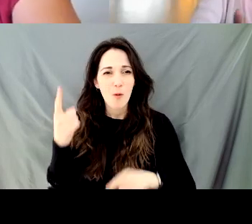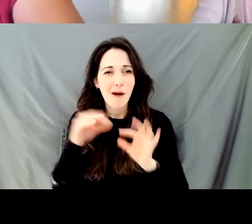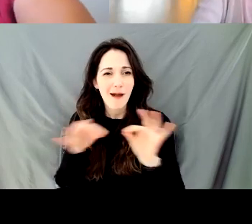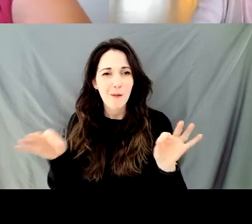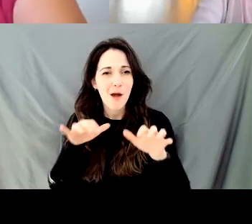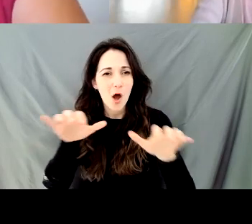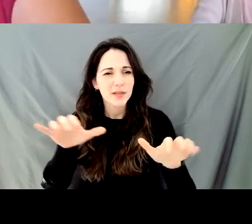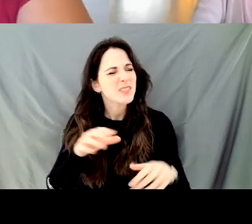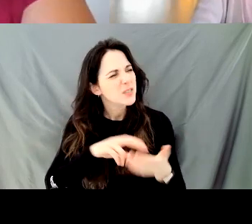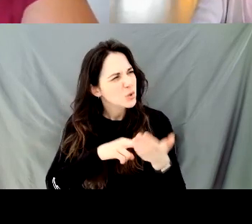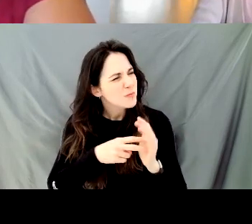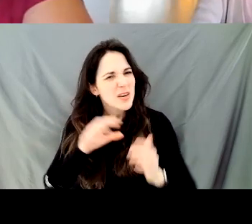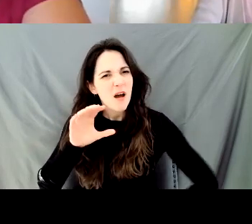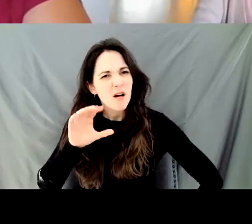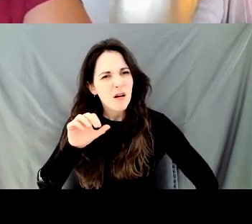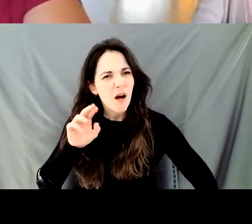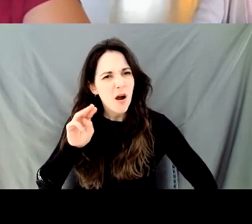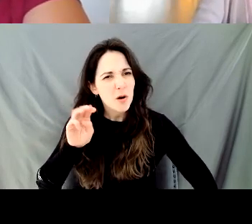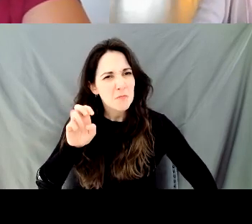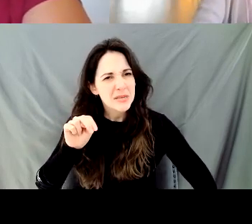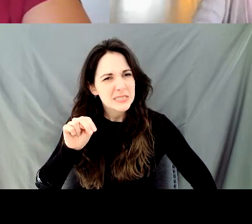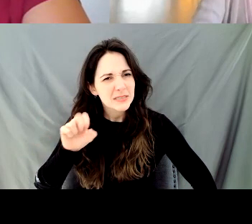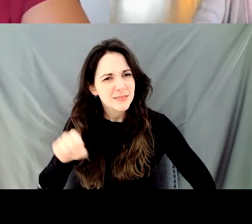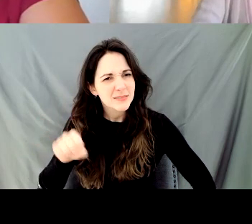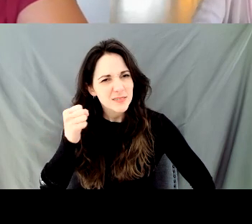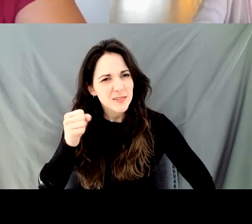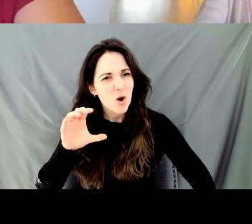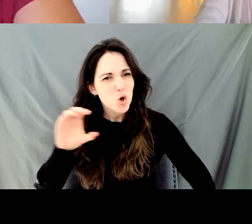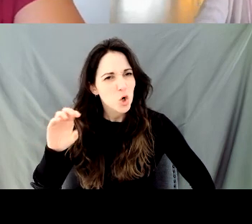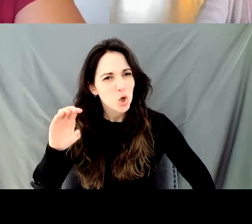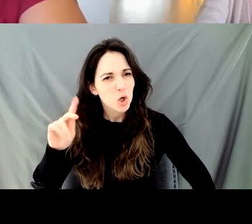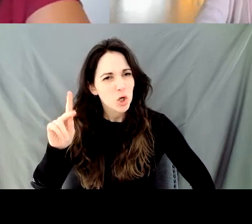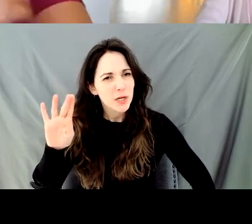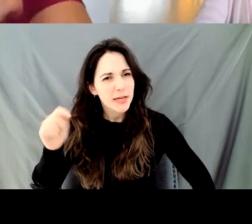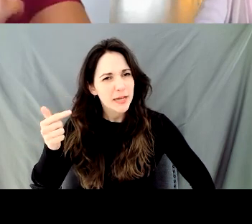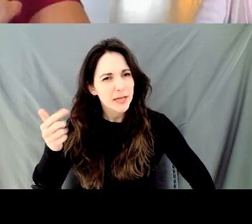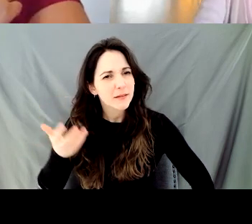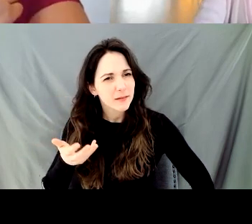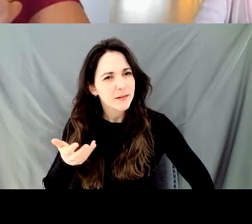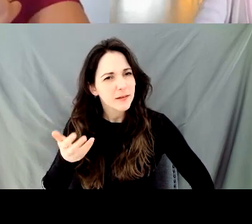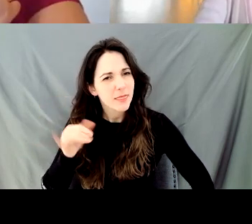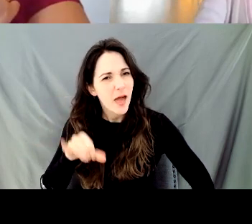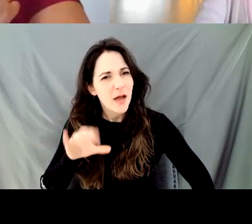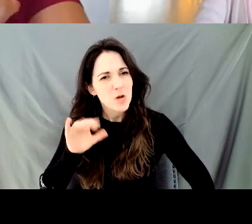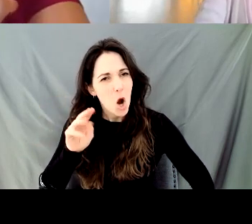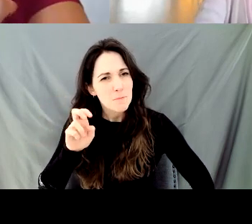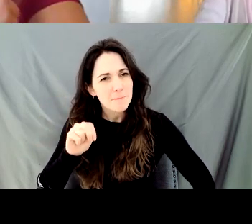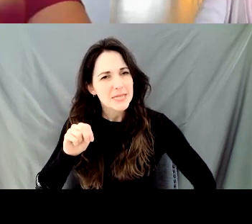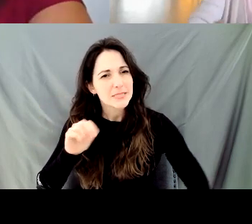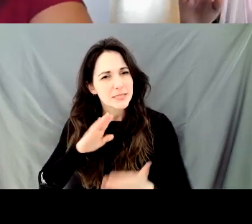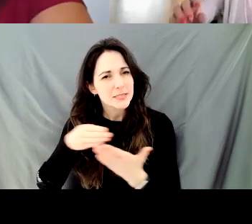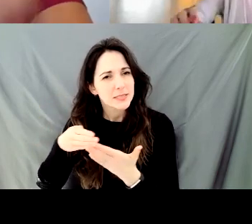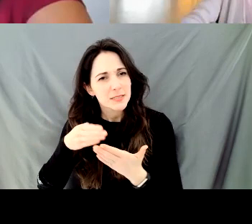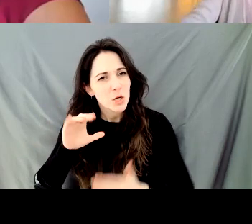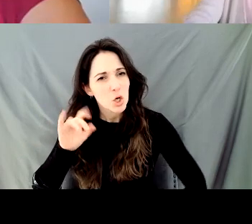We brought some students there. I'm a big Uh, foodie, so usually I know. yeah, they have RIT connections. So if you go in,